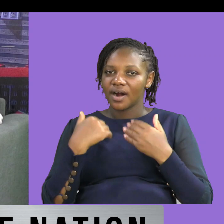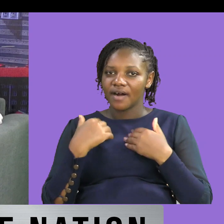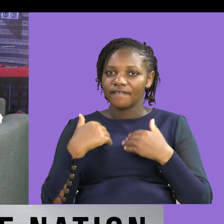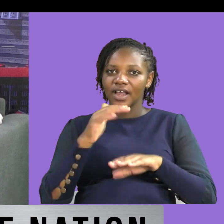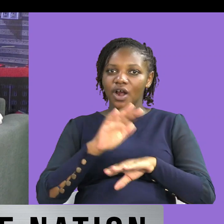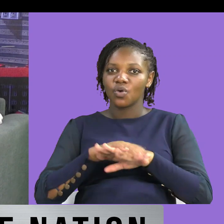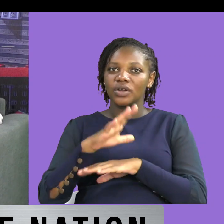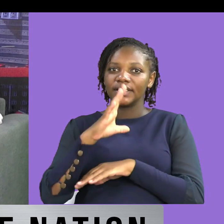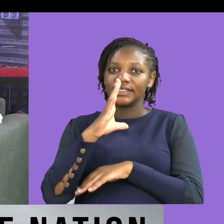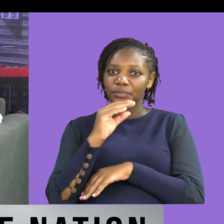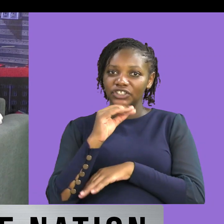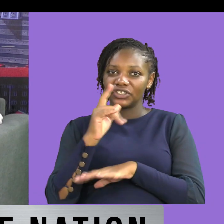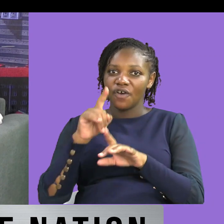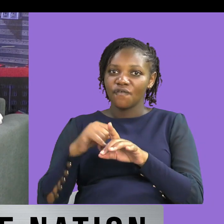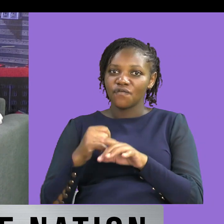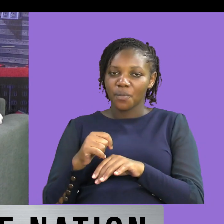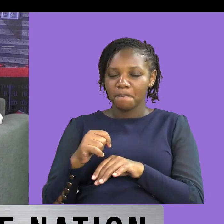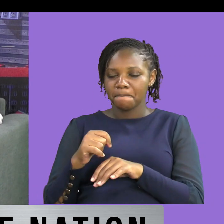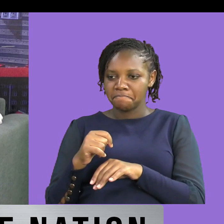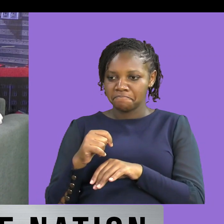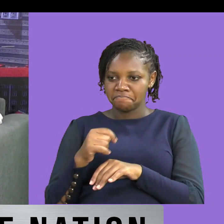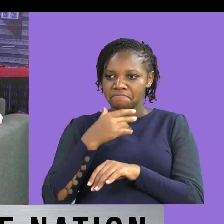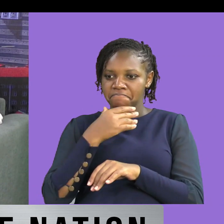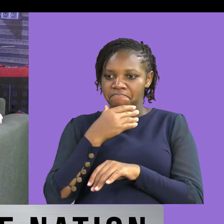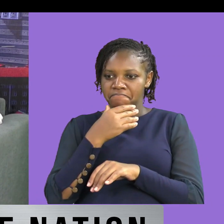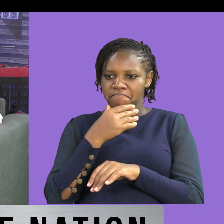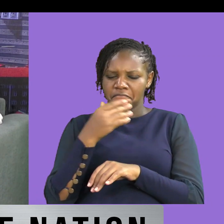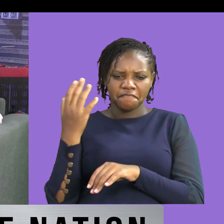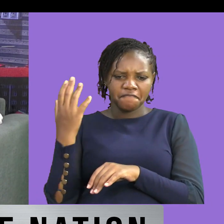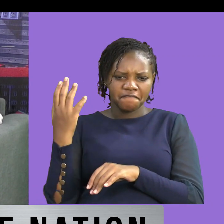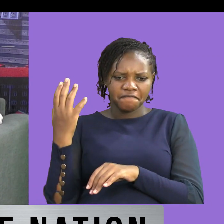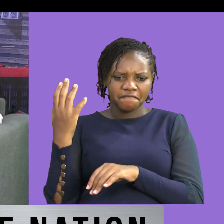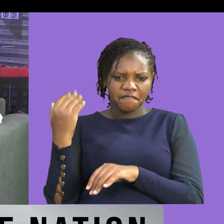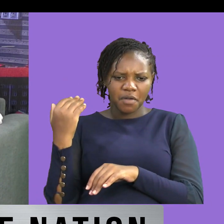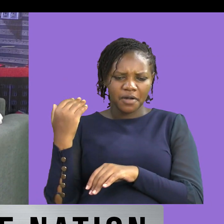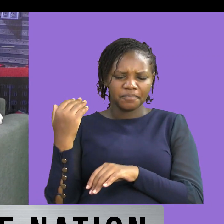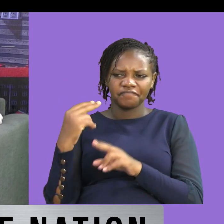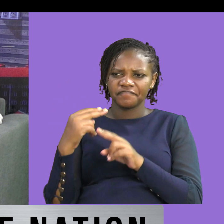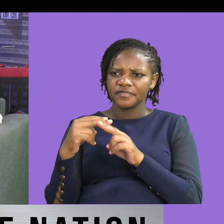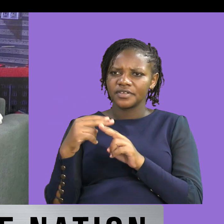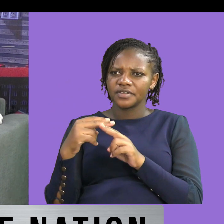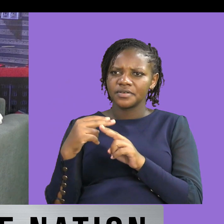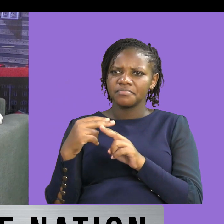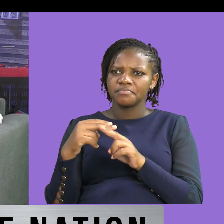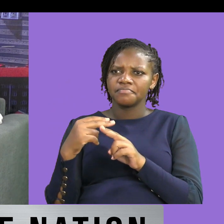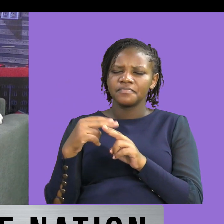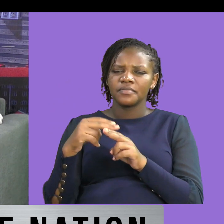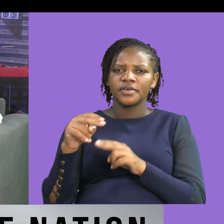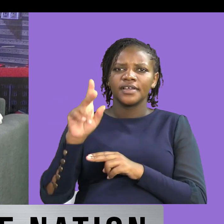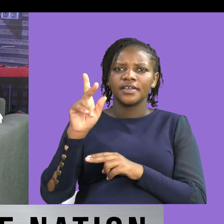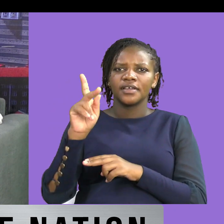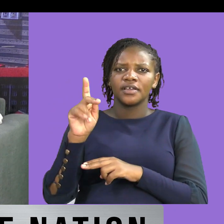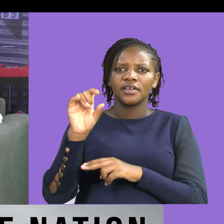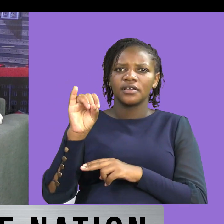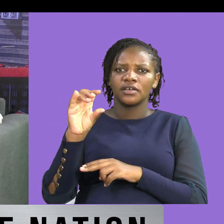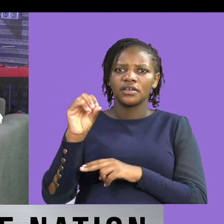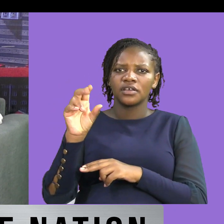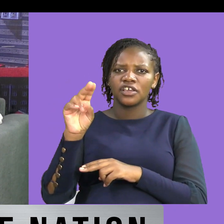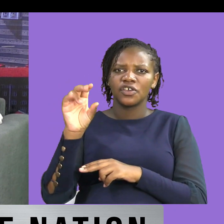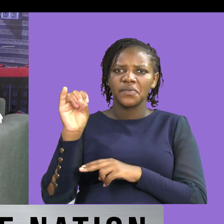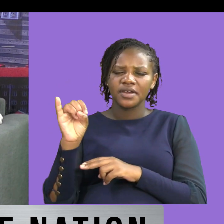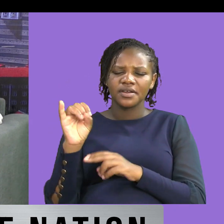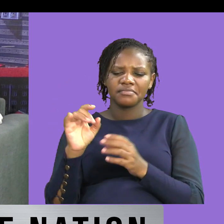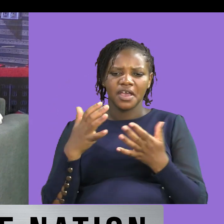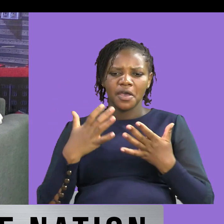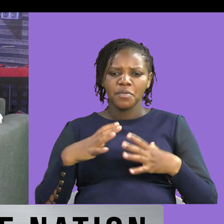good speech from one Jeremiah Kioni. Okay. Yes, we had the likes of Wanja, people from